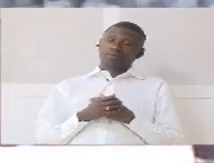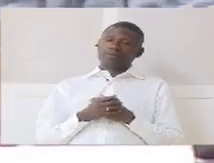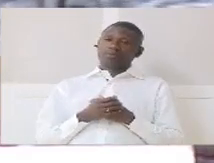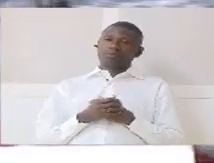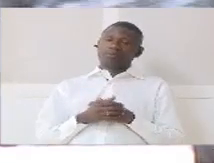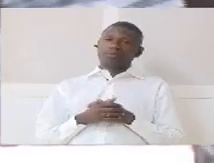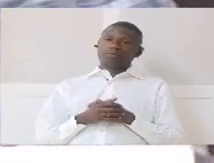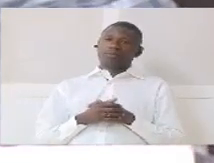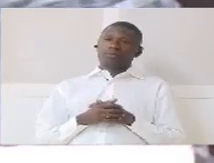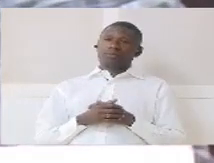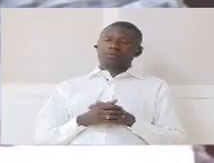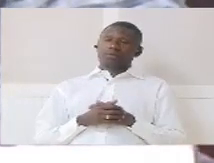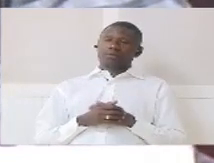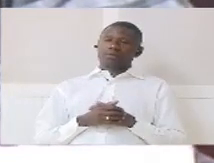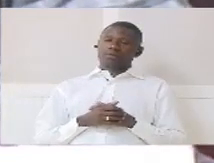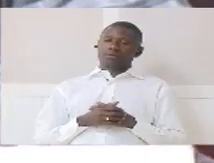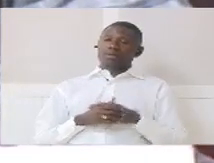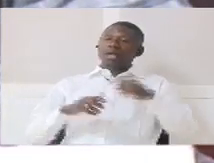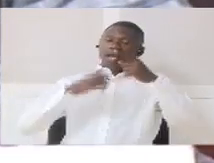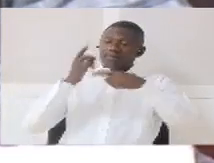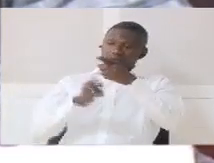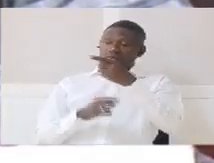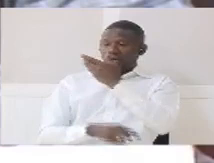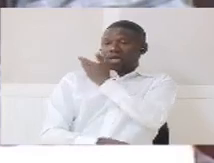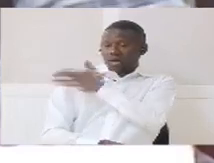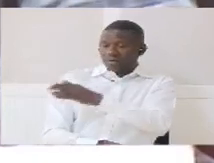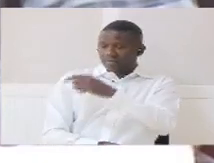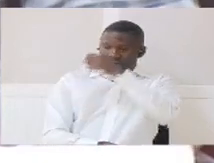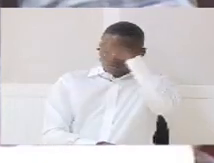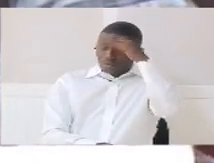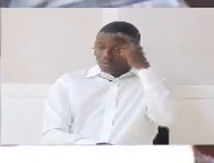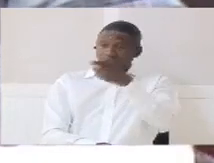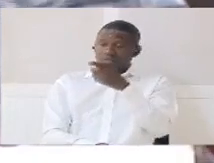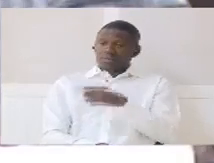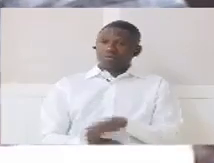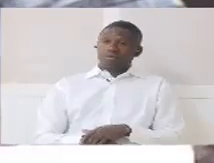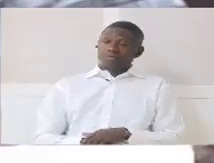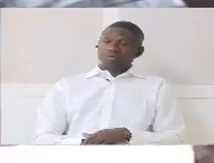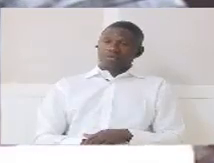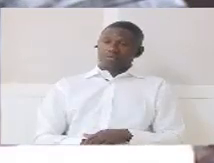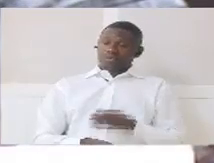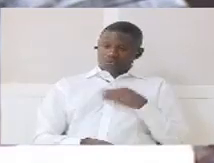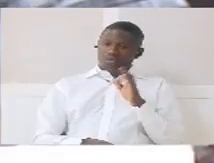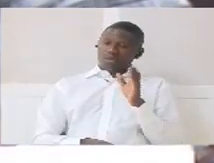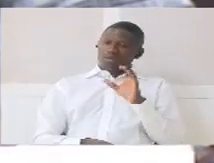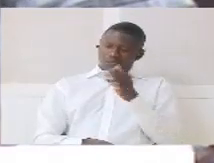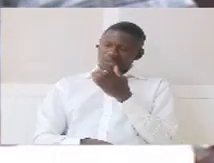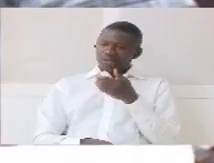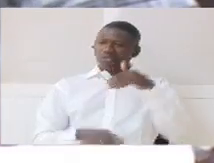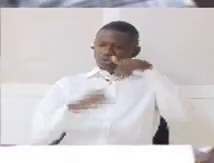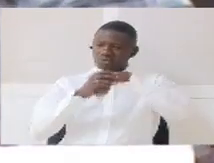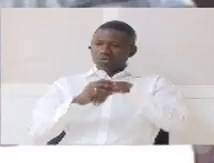after getting out of this service, you could have joined the human rights groups.